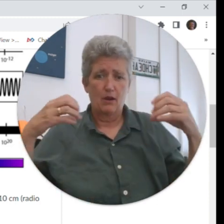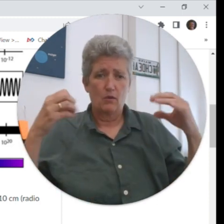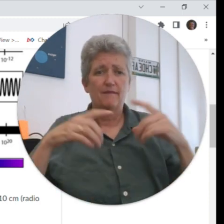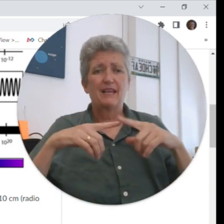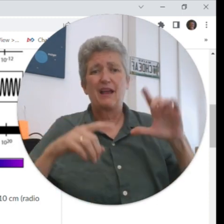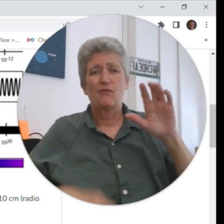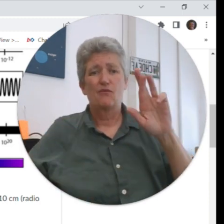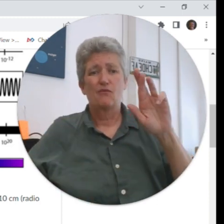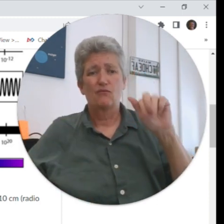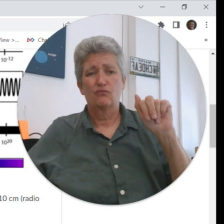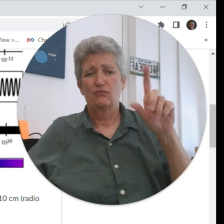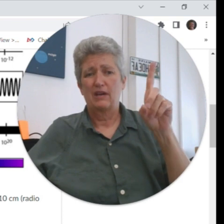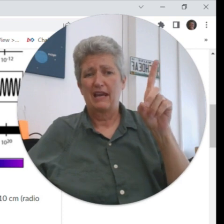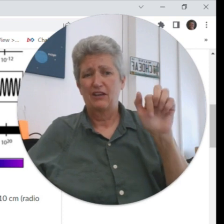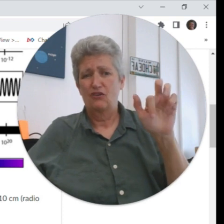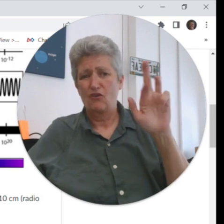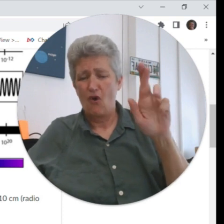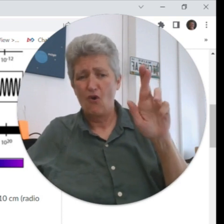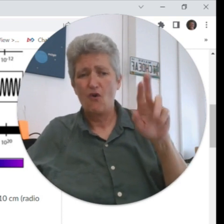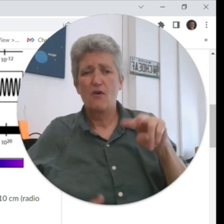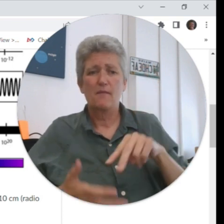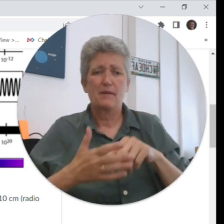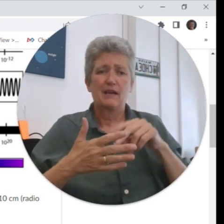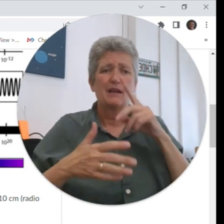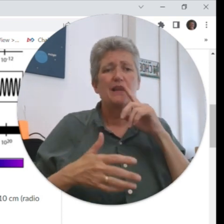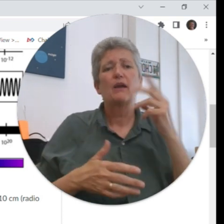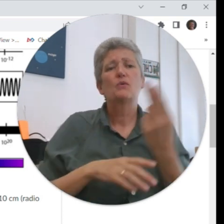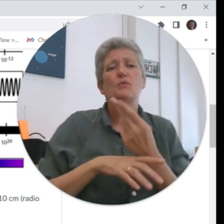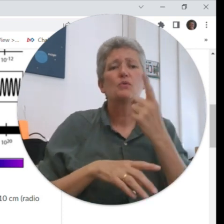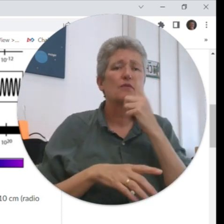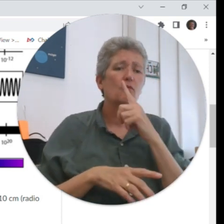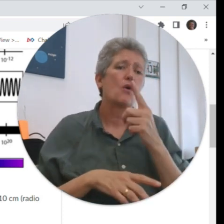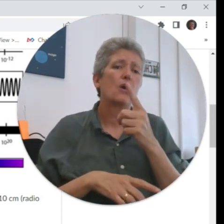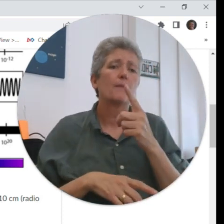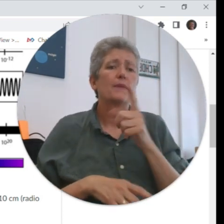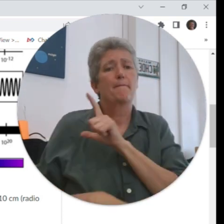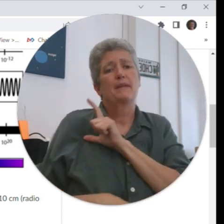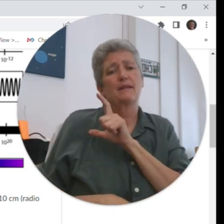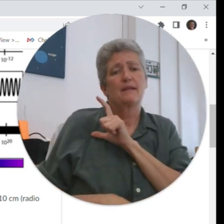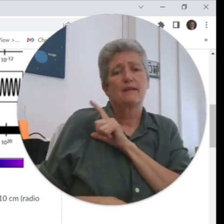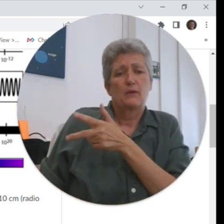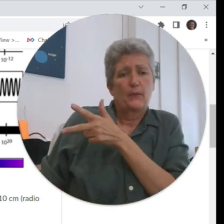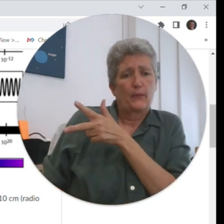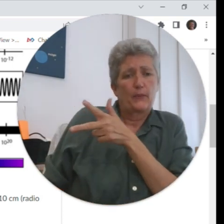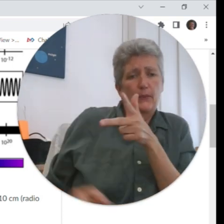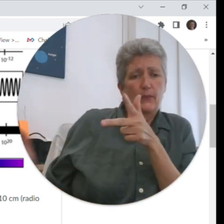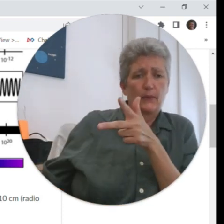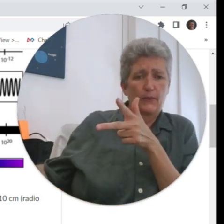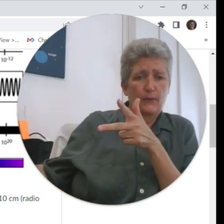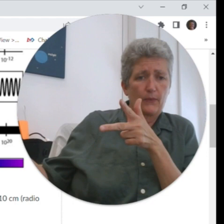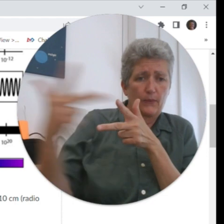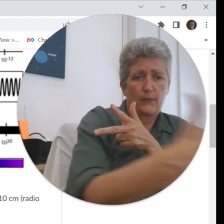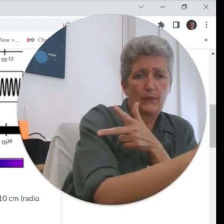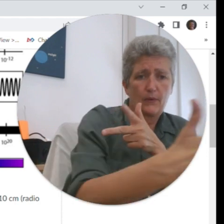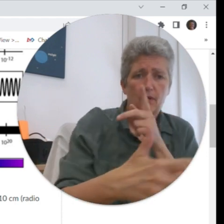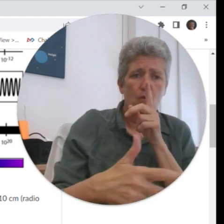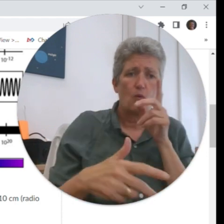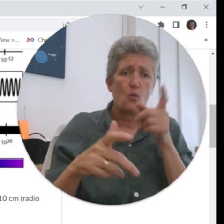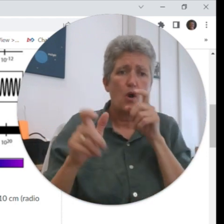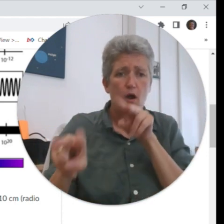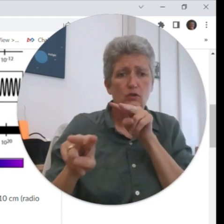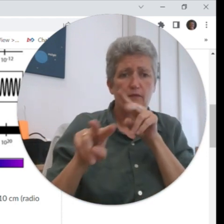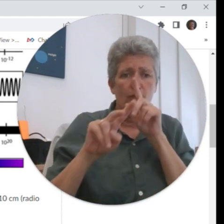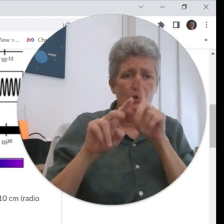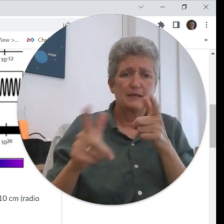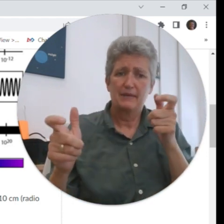That's also a microwave, is about that same size of a wavelength. Or like